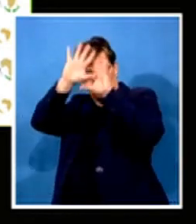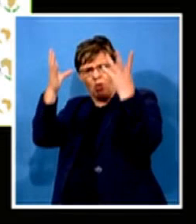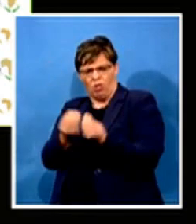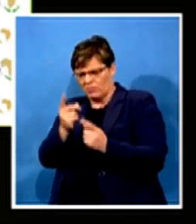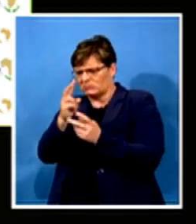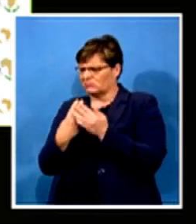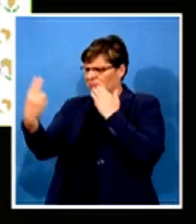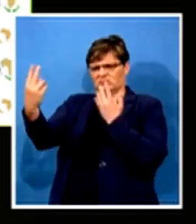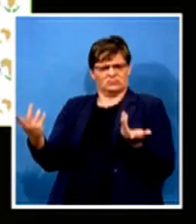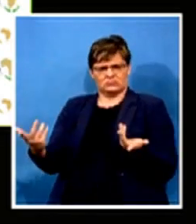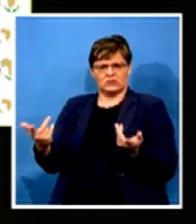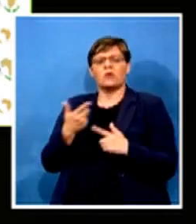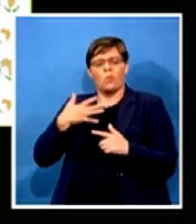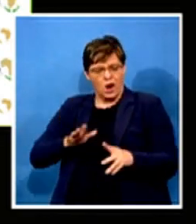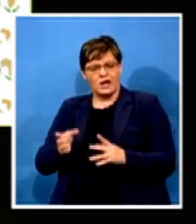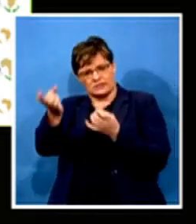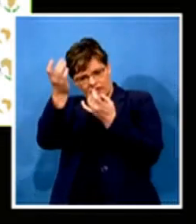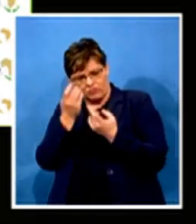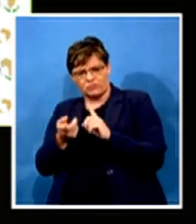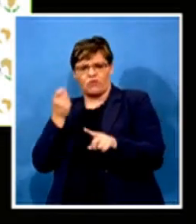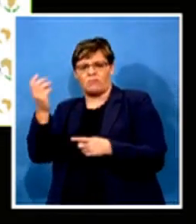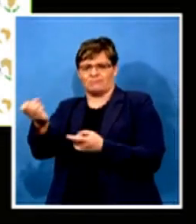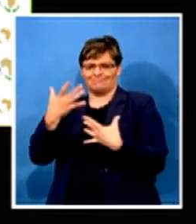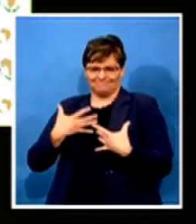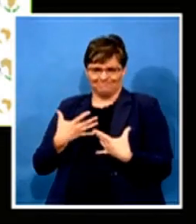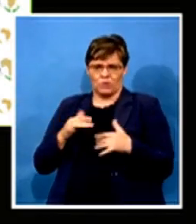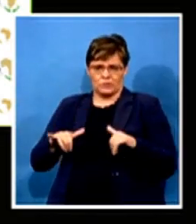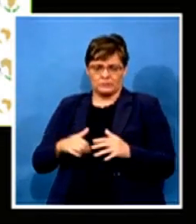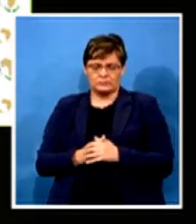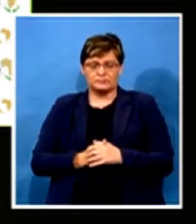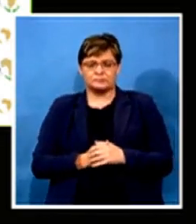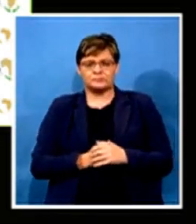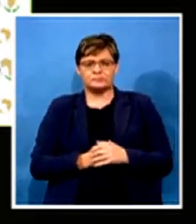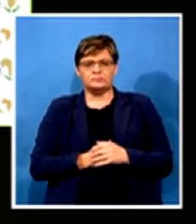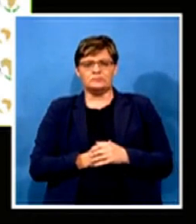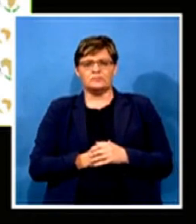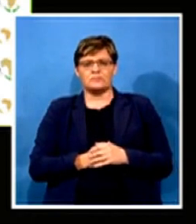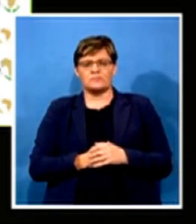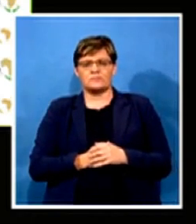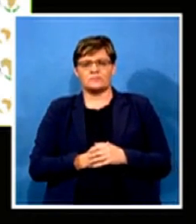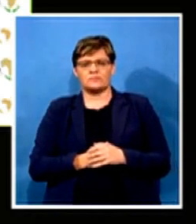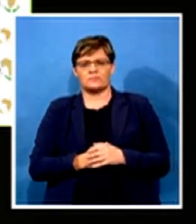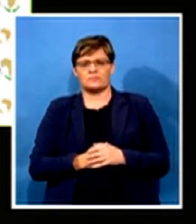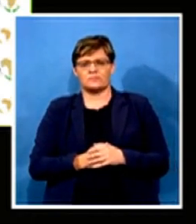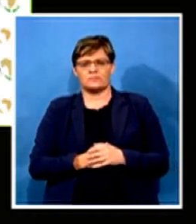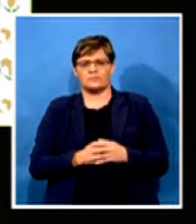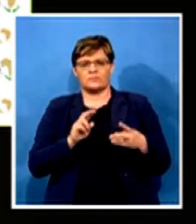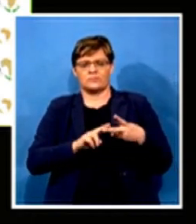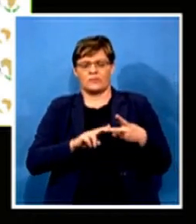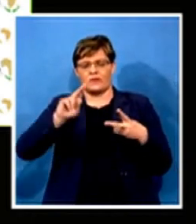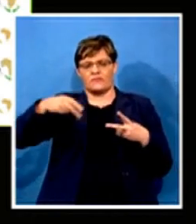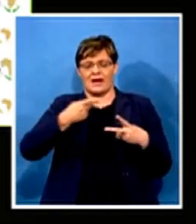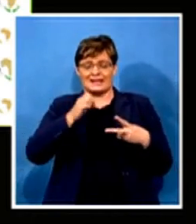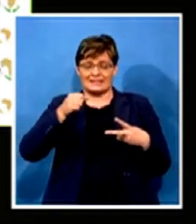information from those two countries. With respect to the Pfizer vaccine and